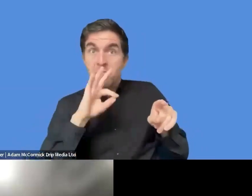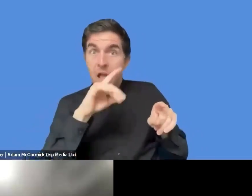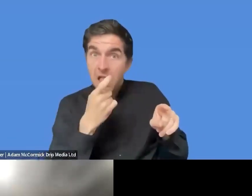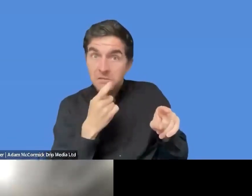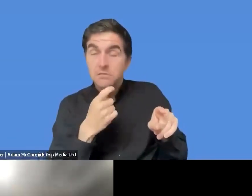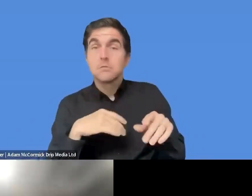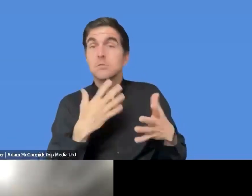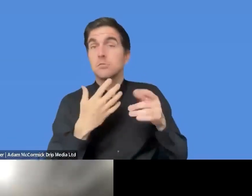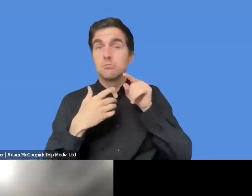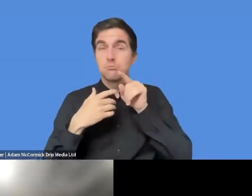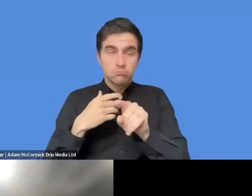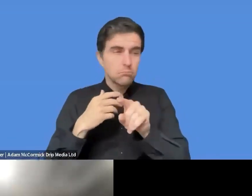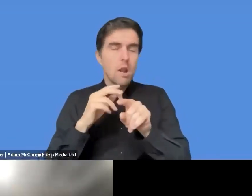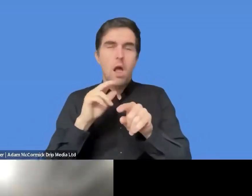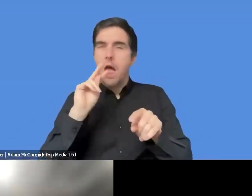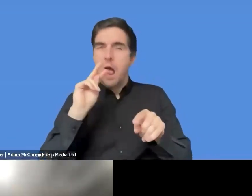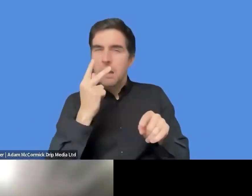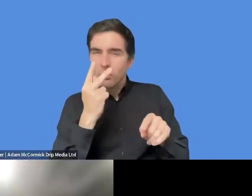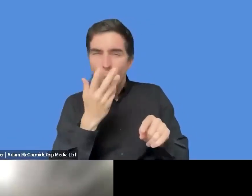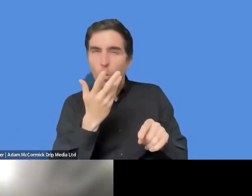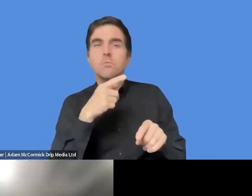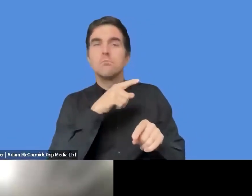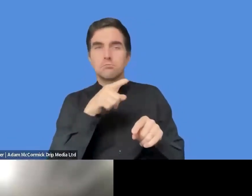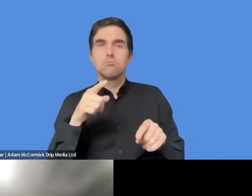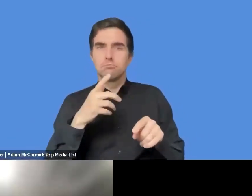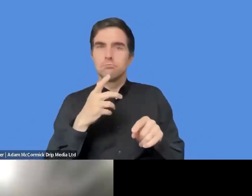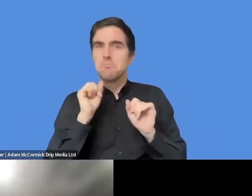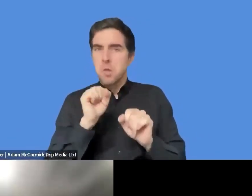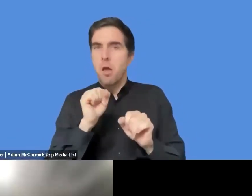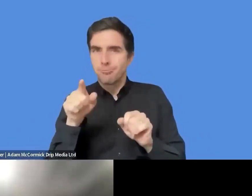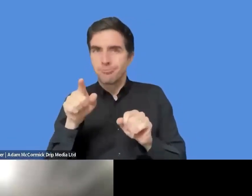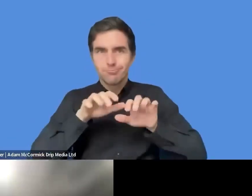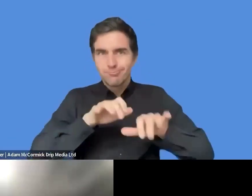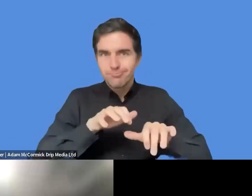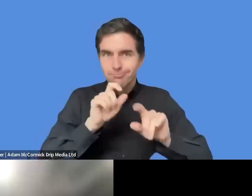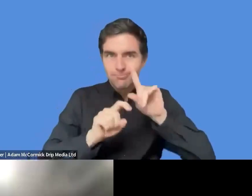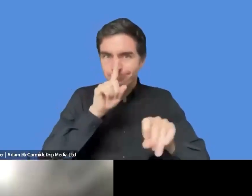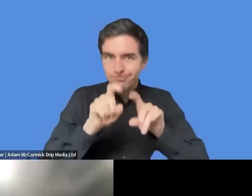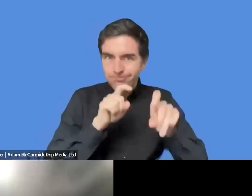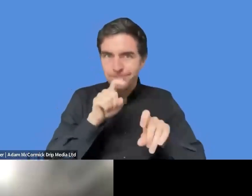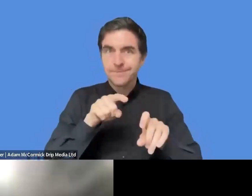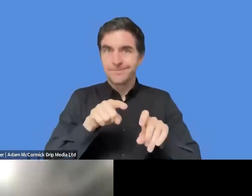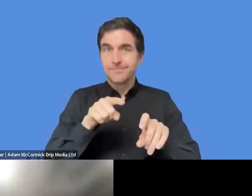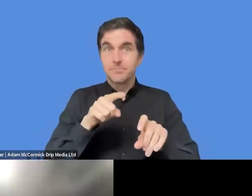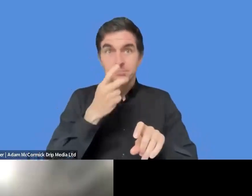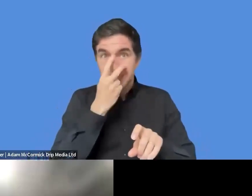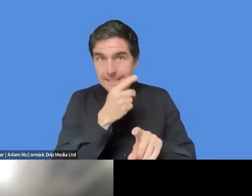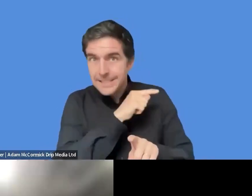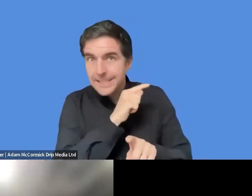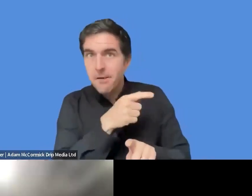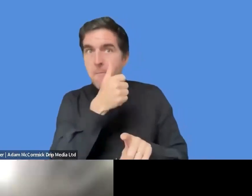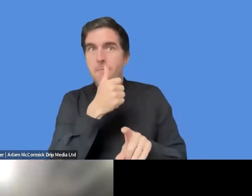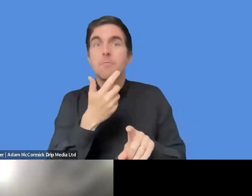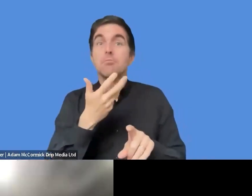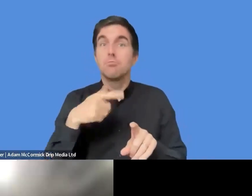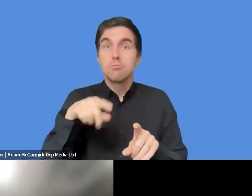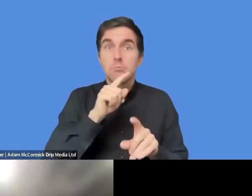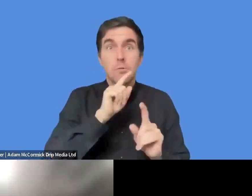question to Felix and Thebuho already posted, and there's some answer, but please post it. Now I would like